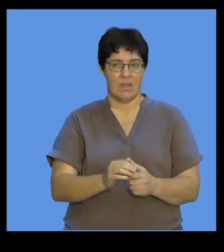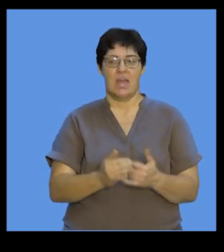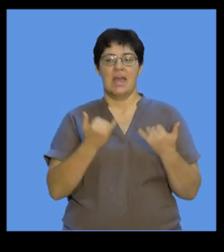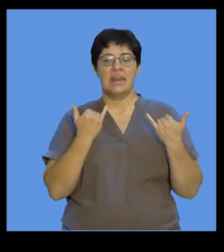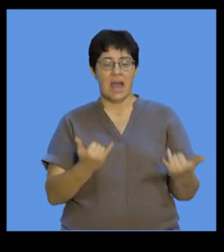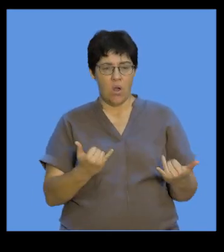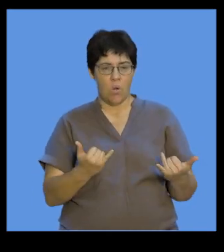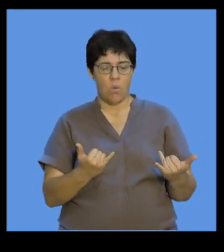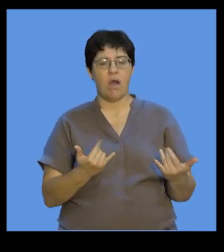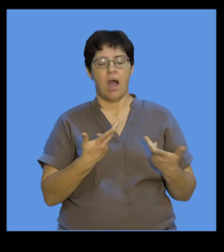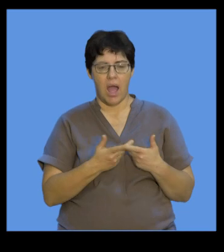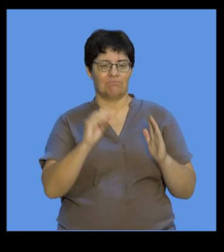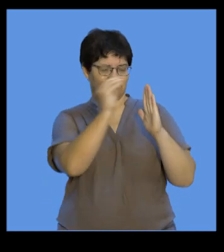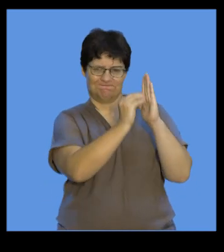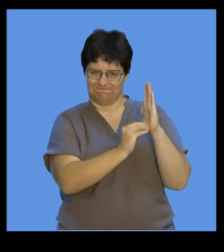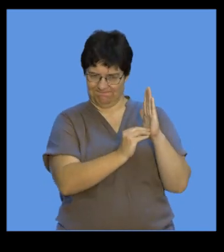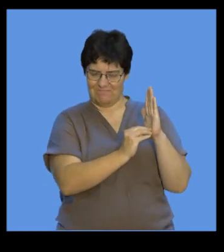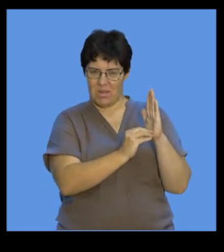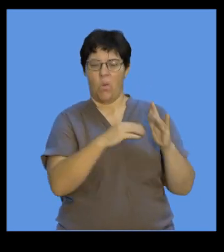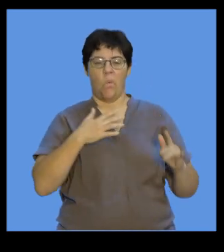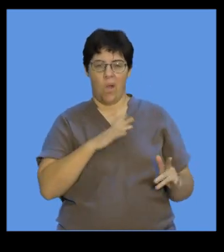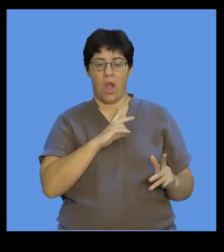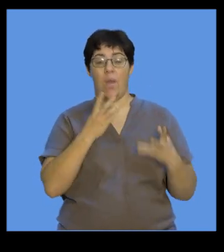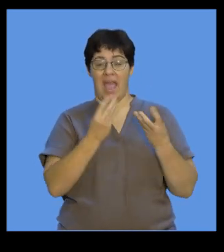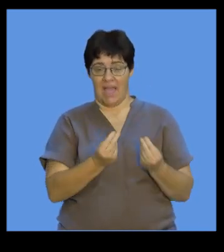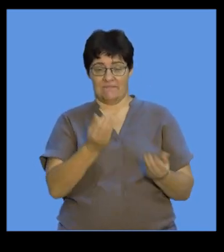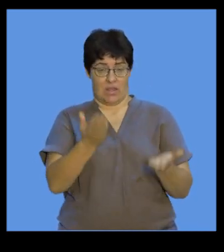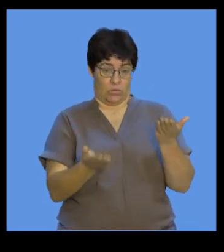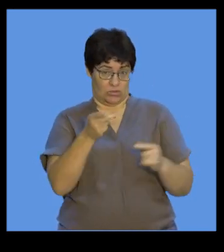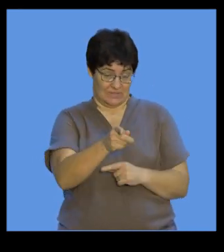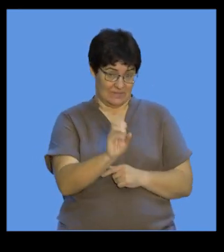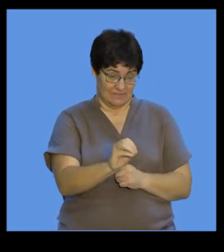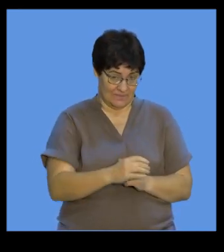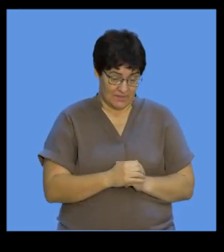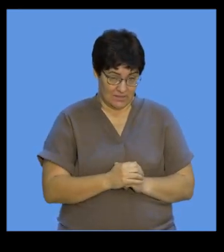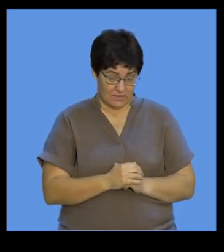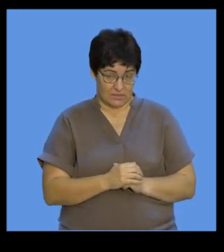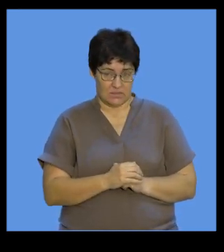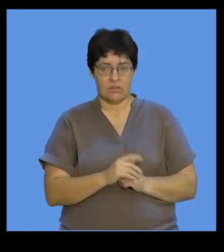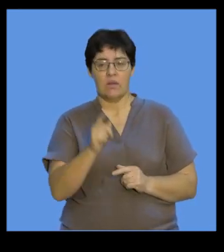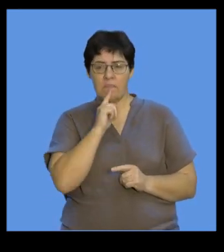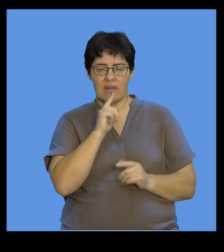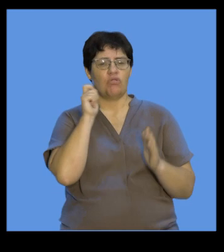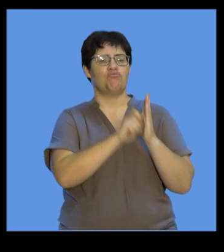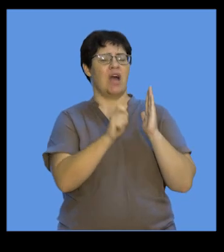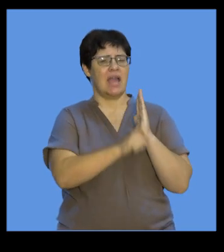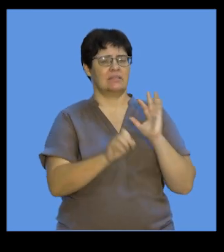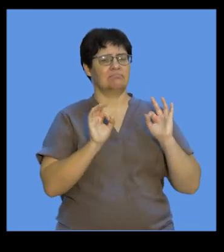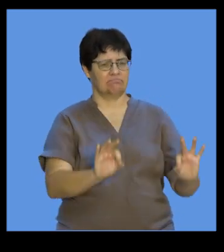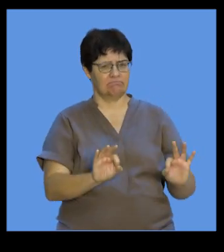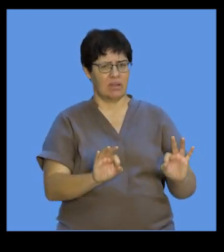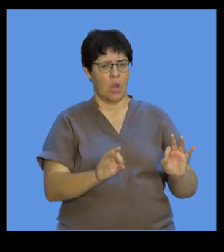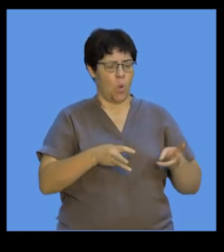a way that makes sense, because we've got the equation. And we need to write this equation in different formats.